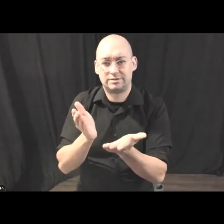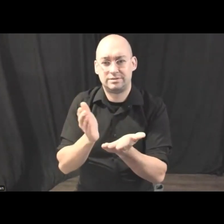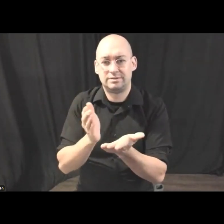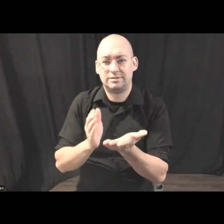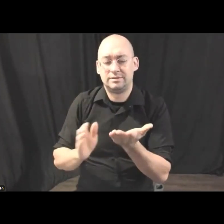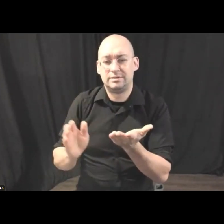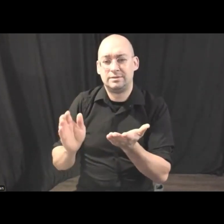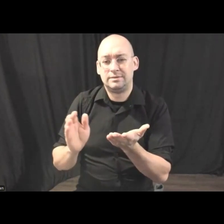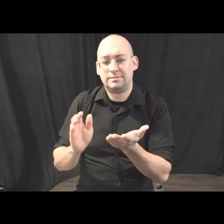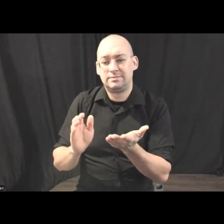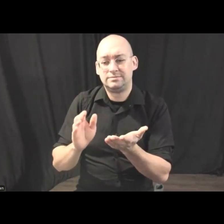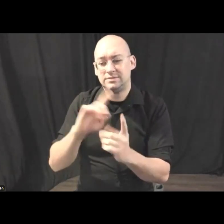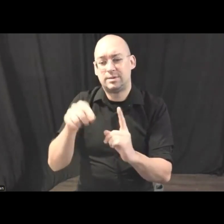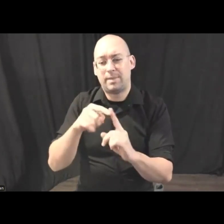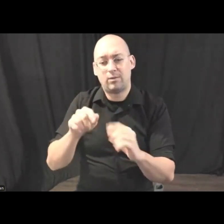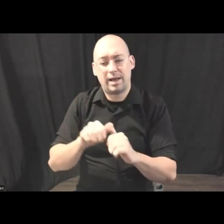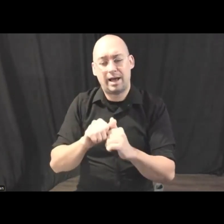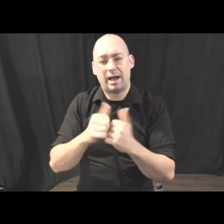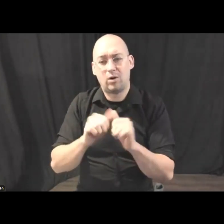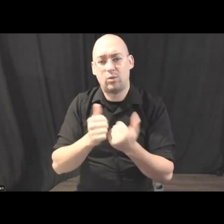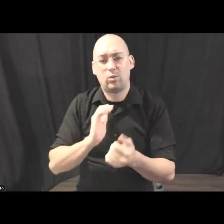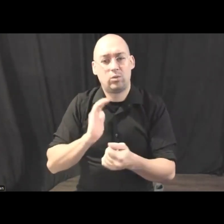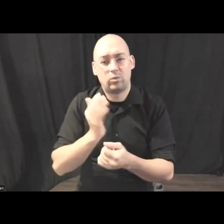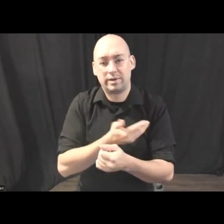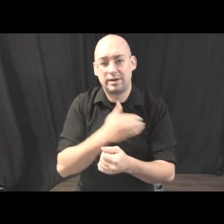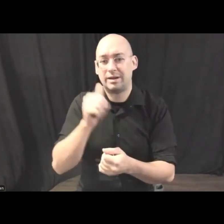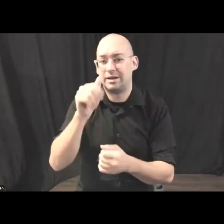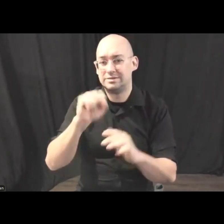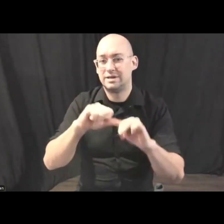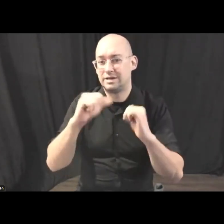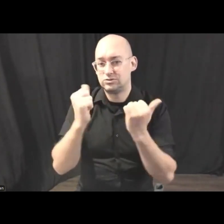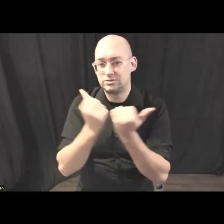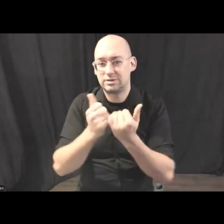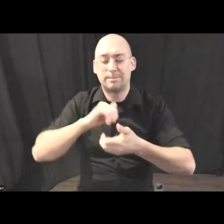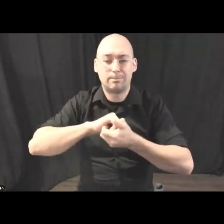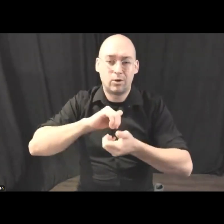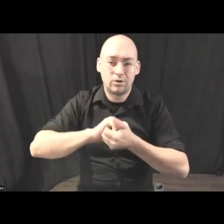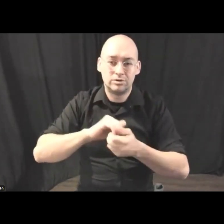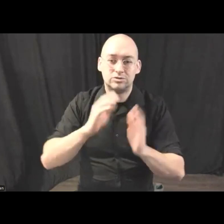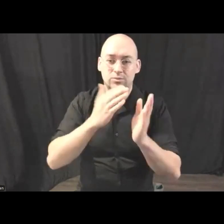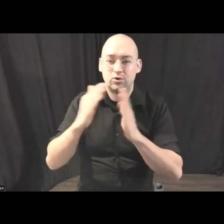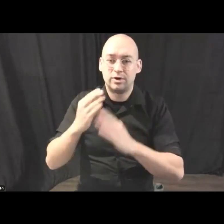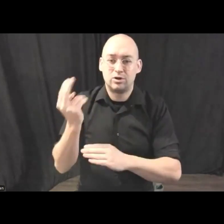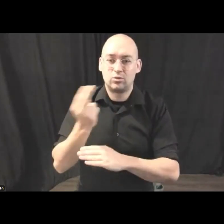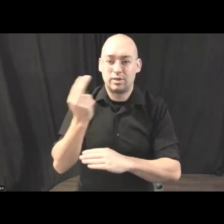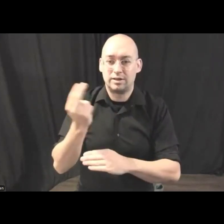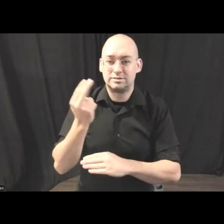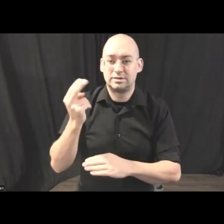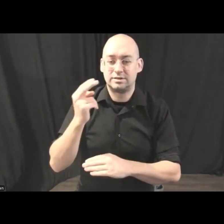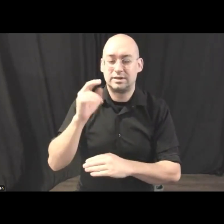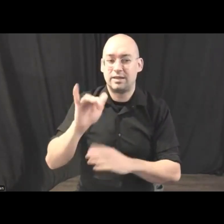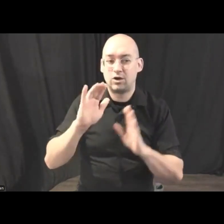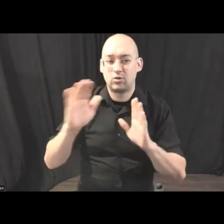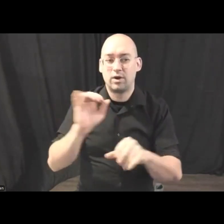funding and the budget. It's about how are we as an agency and partners in community utilizing the great work that's been